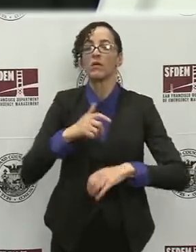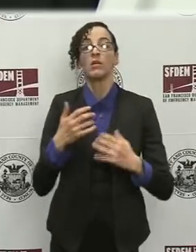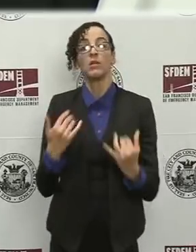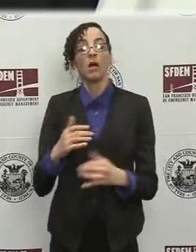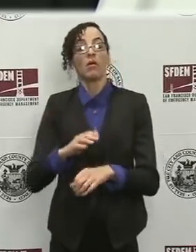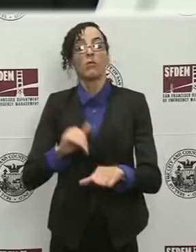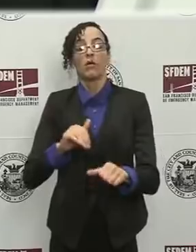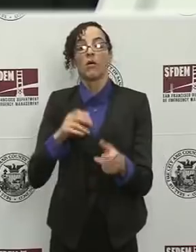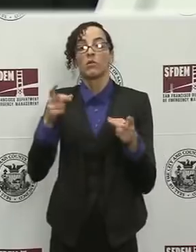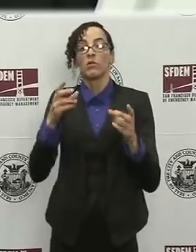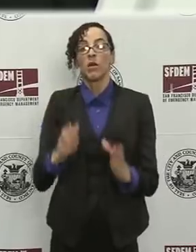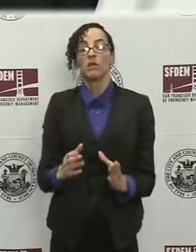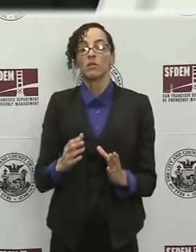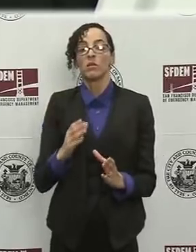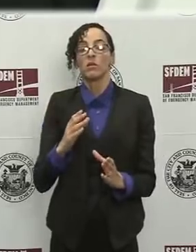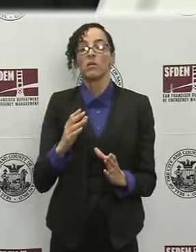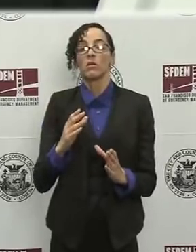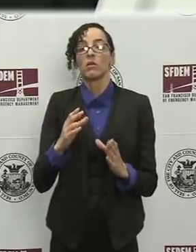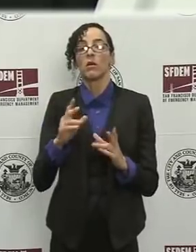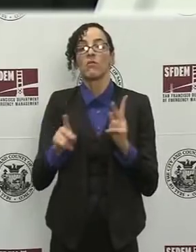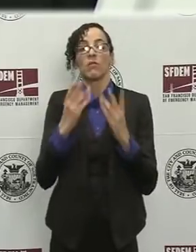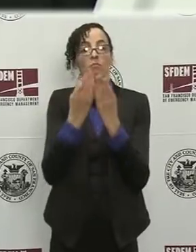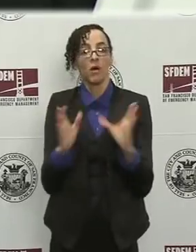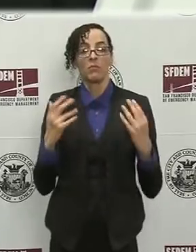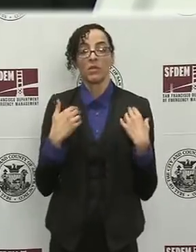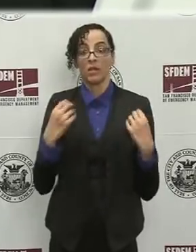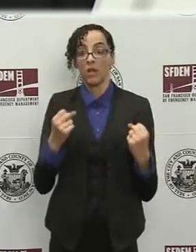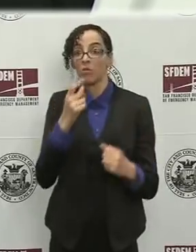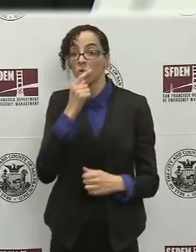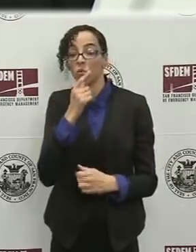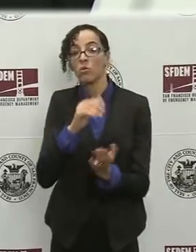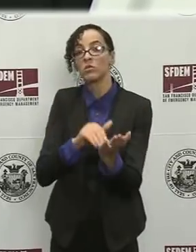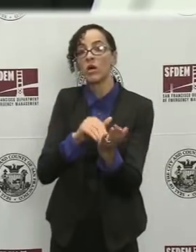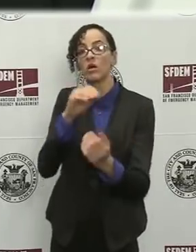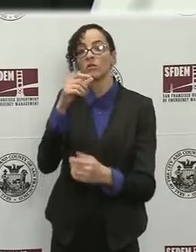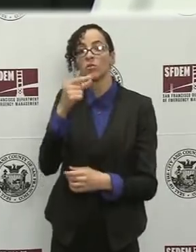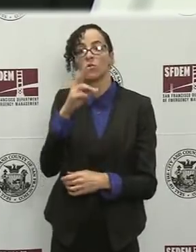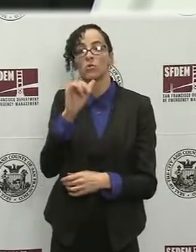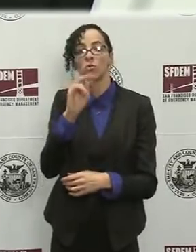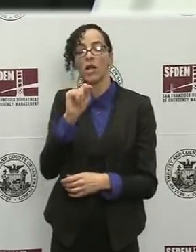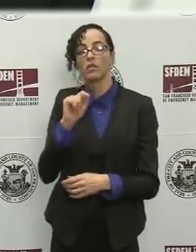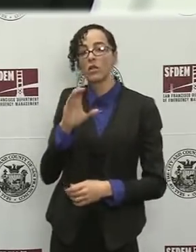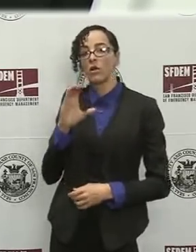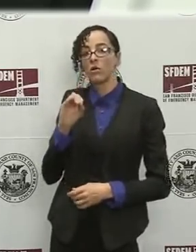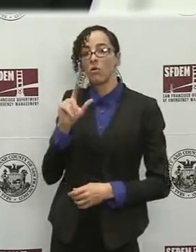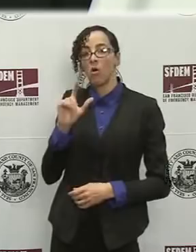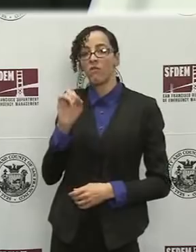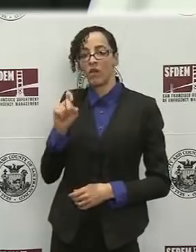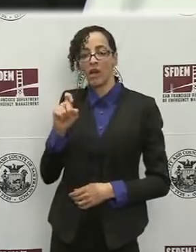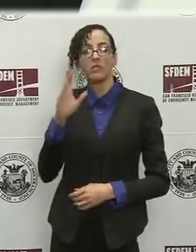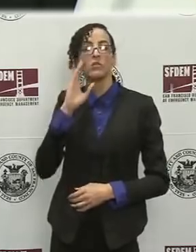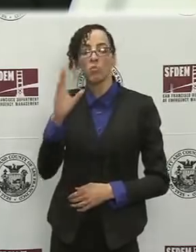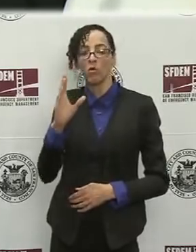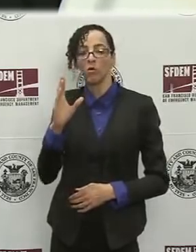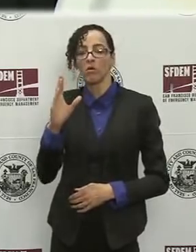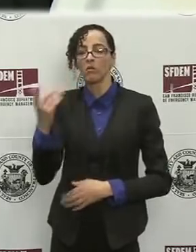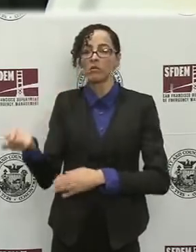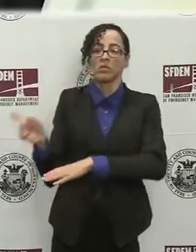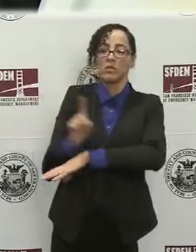Dr. Grant Colfax, to come up and provide us with an update from Public Health. Dr.